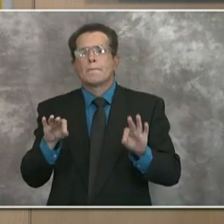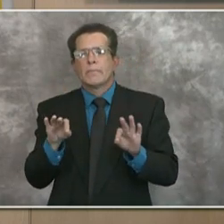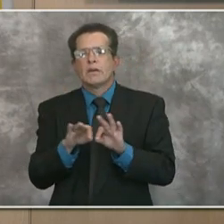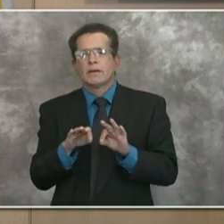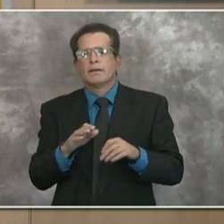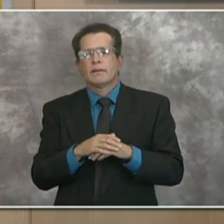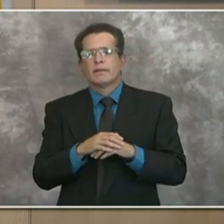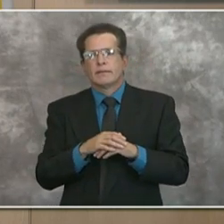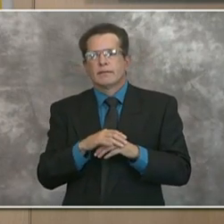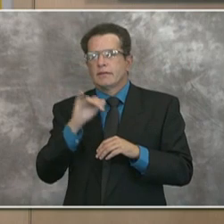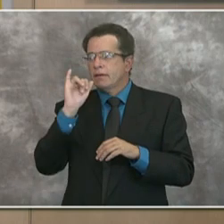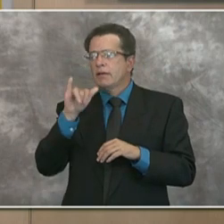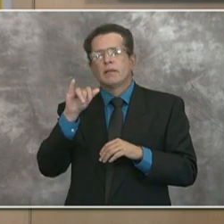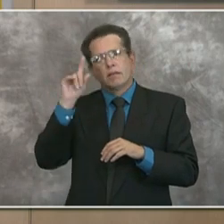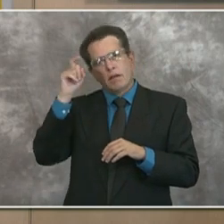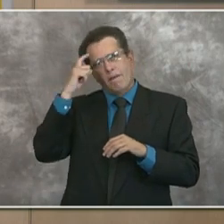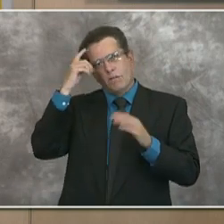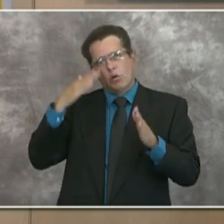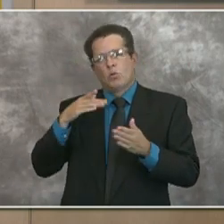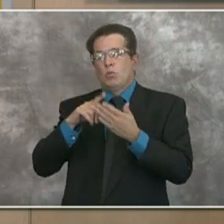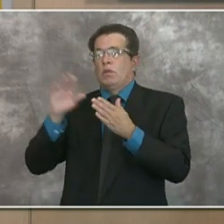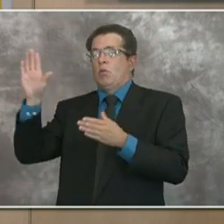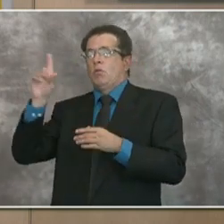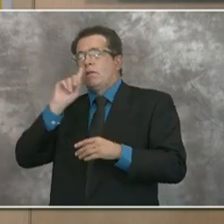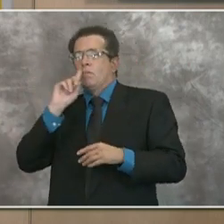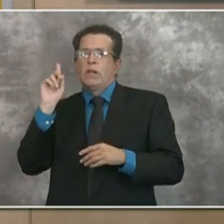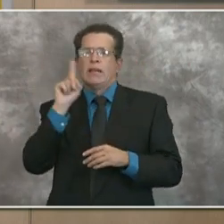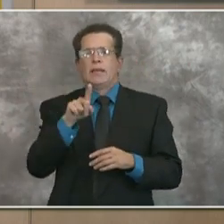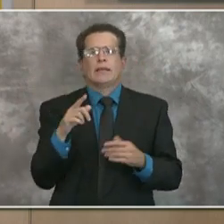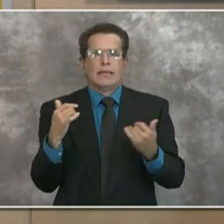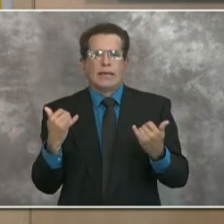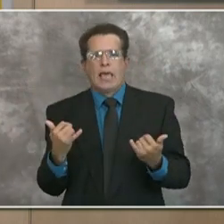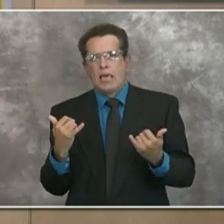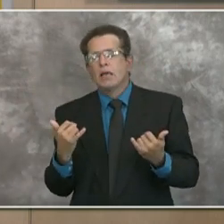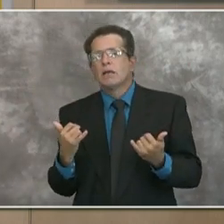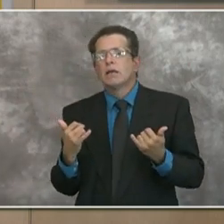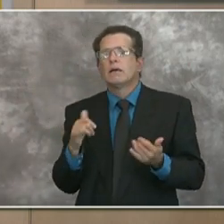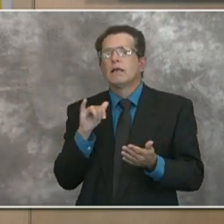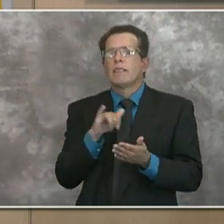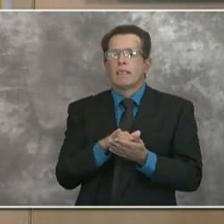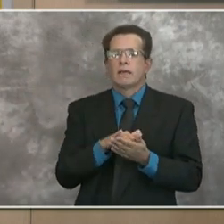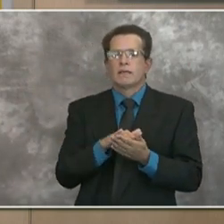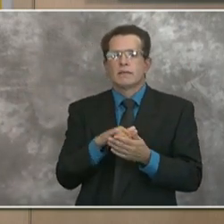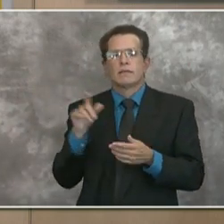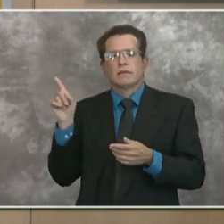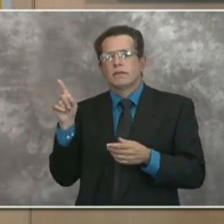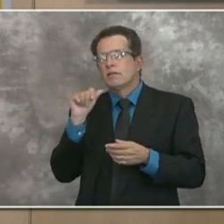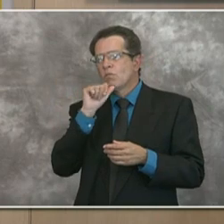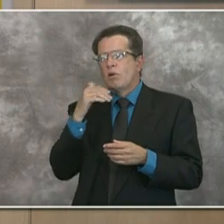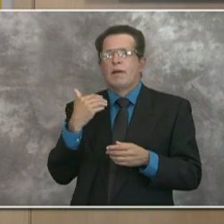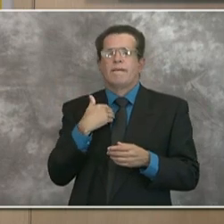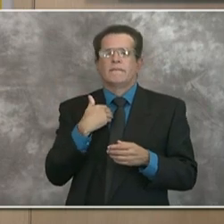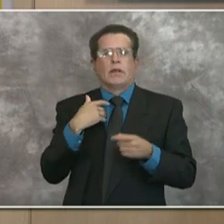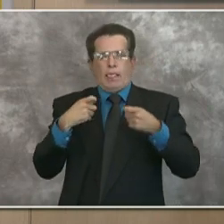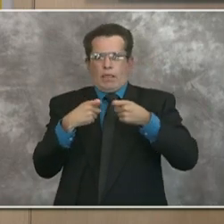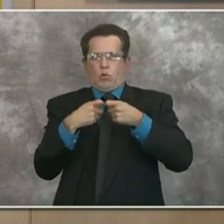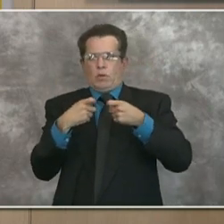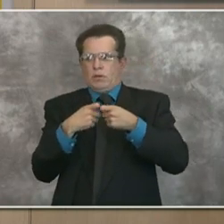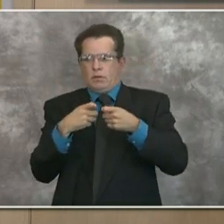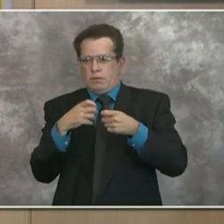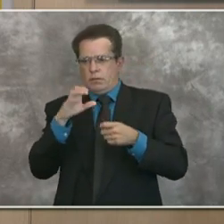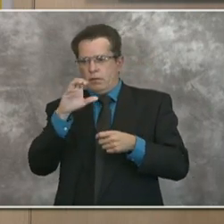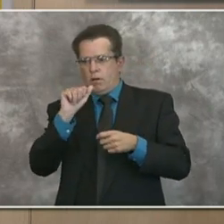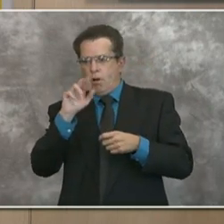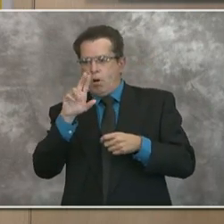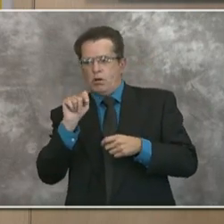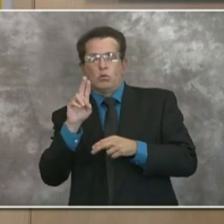the governor's directive today indicated that they were not wanting to have electric golf courts used. If